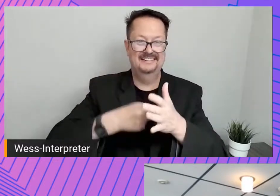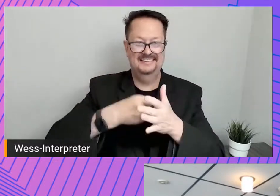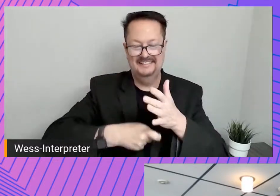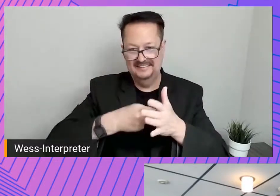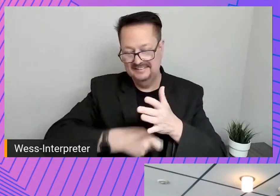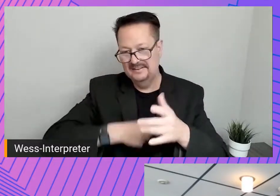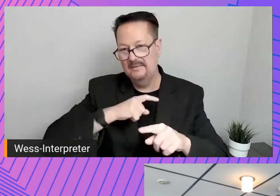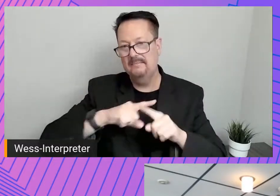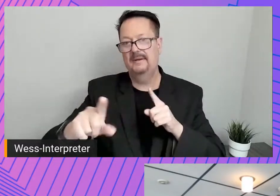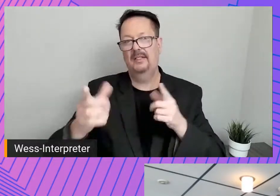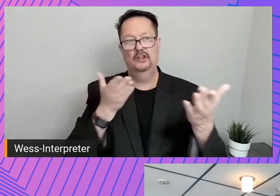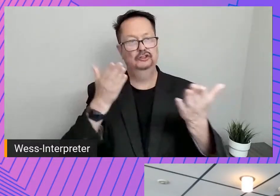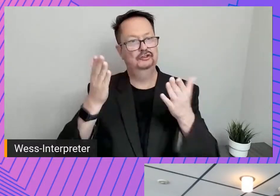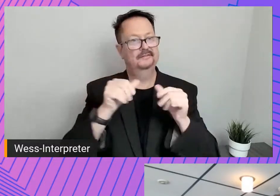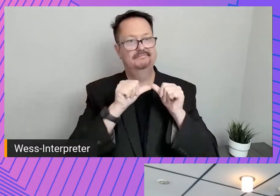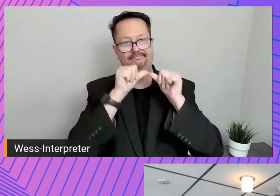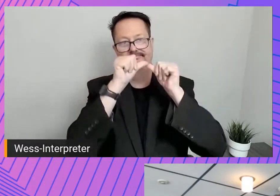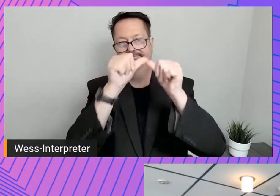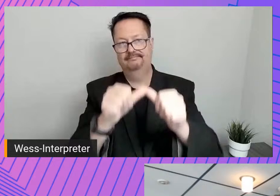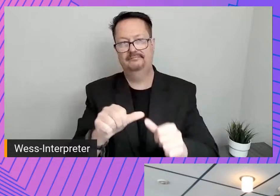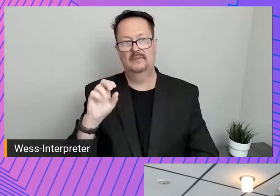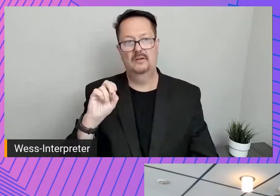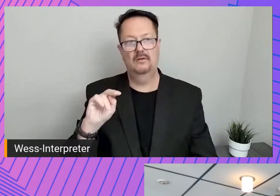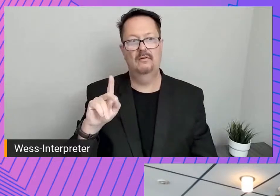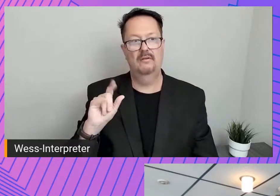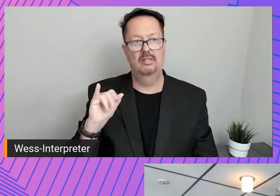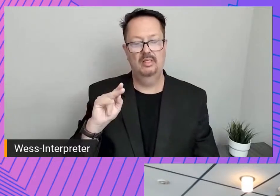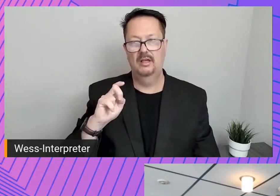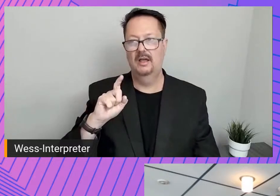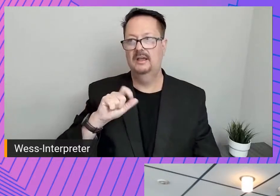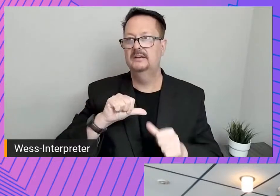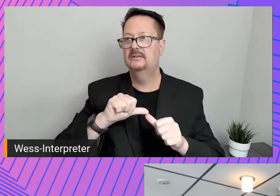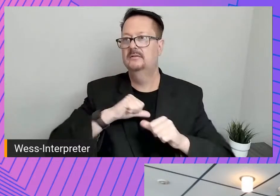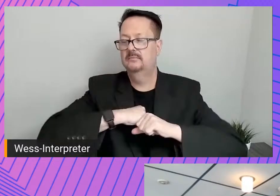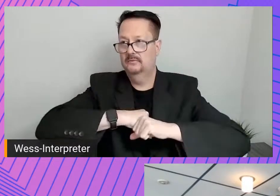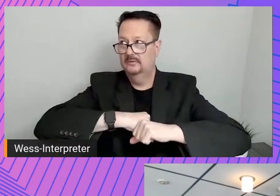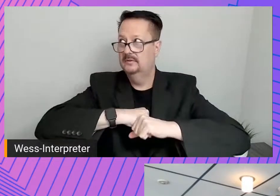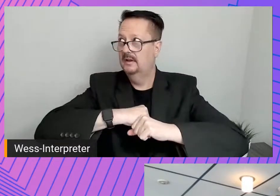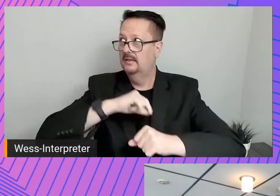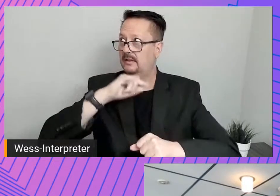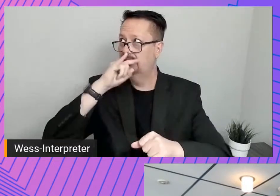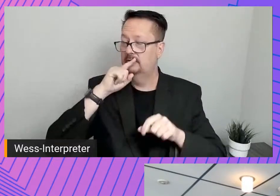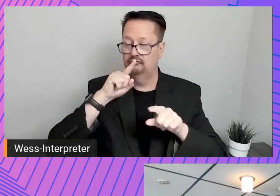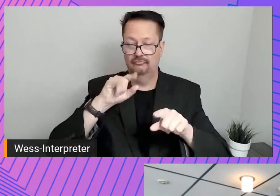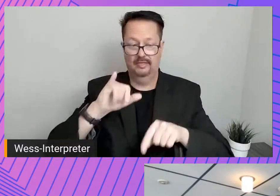the service remained online, and we were able to continue to protect kids during all that.